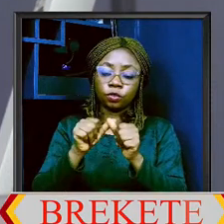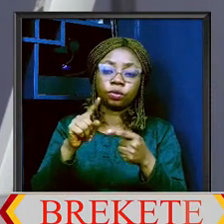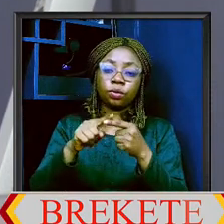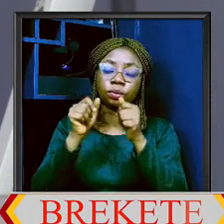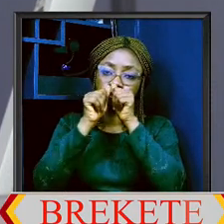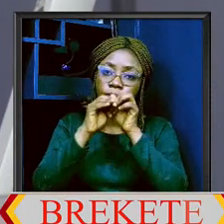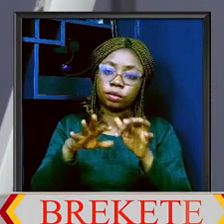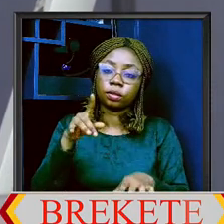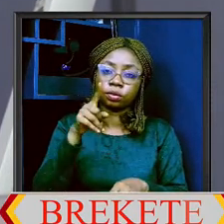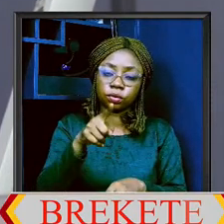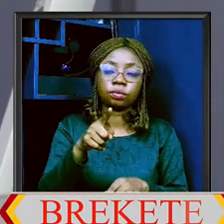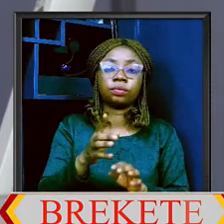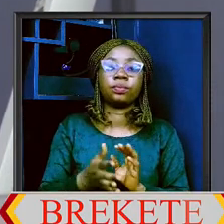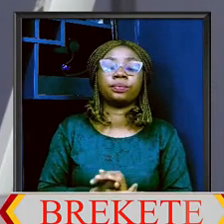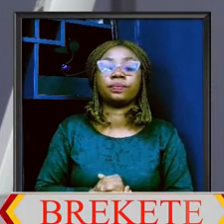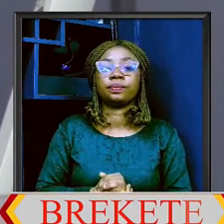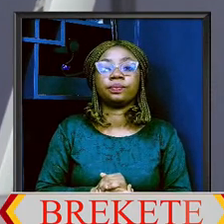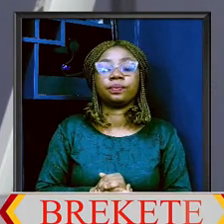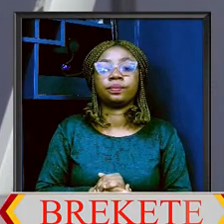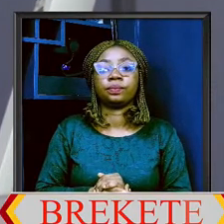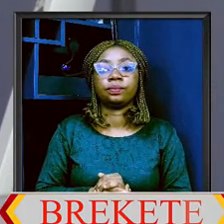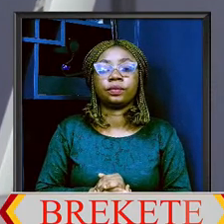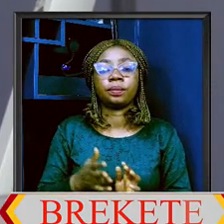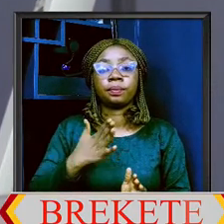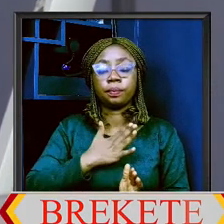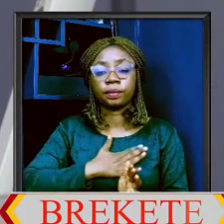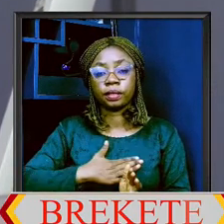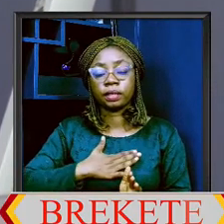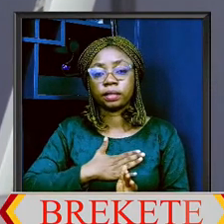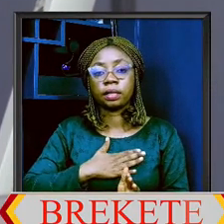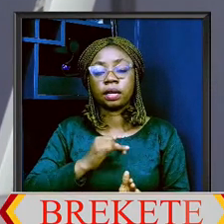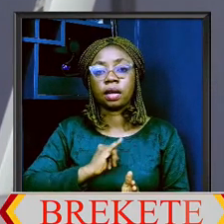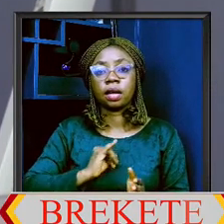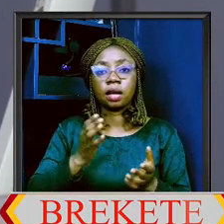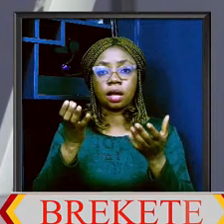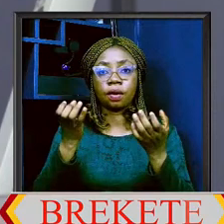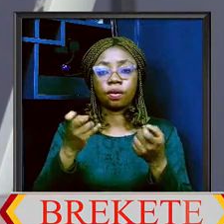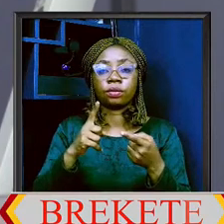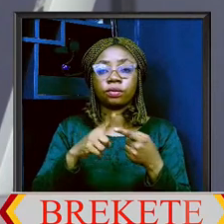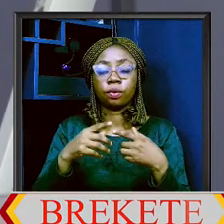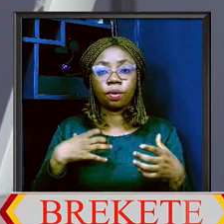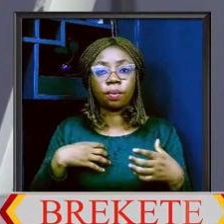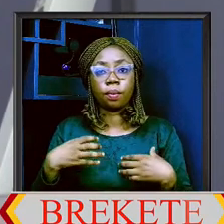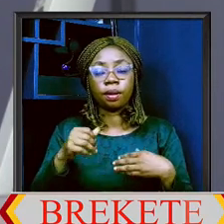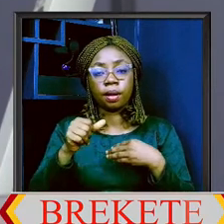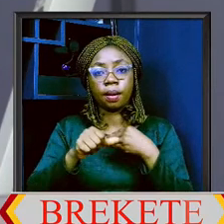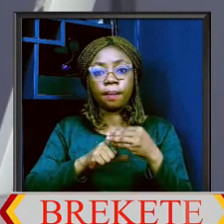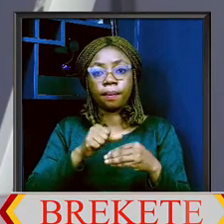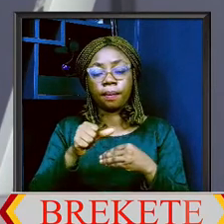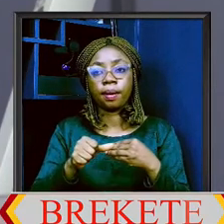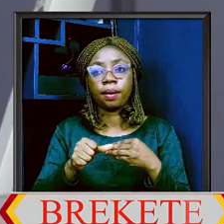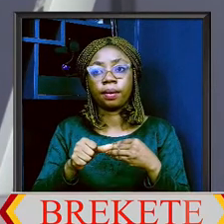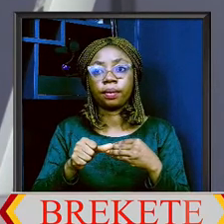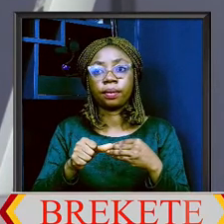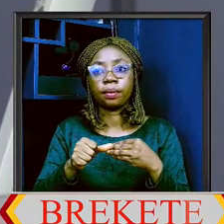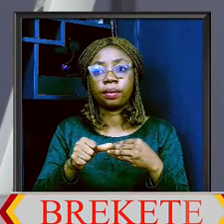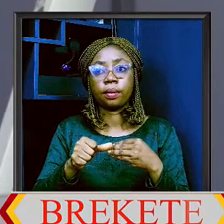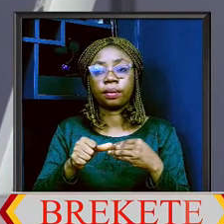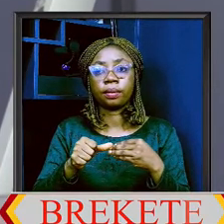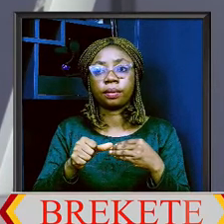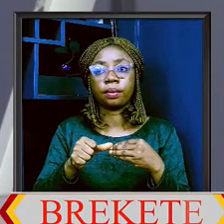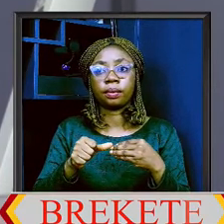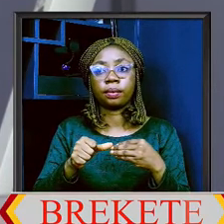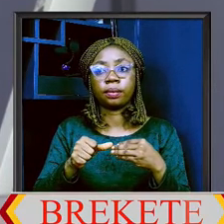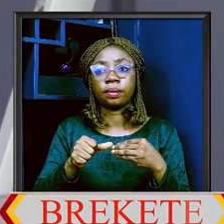you amen you please I want to complaint that ow my